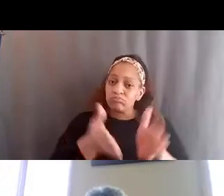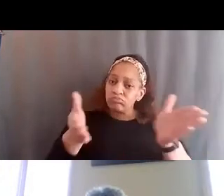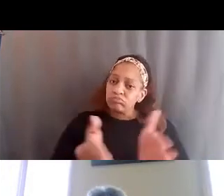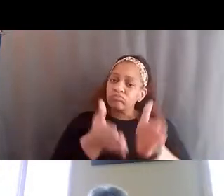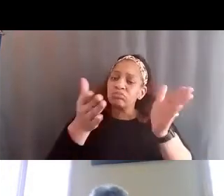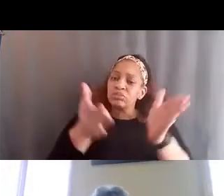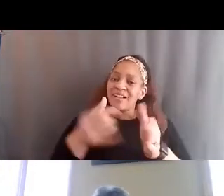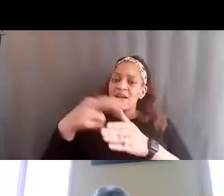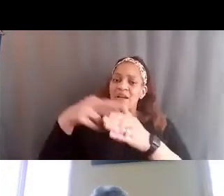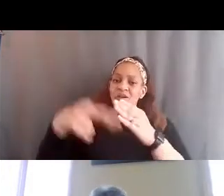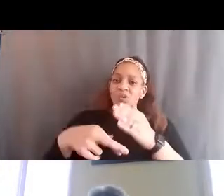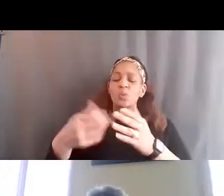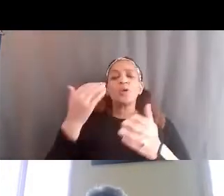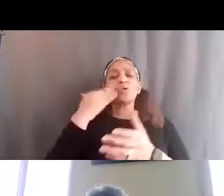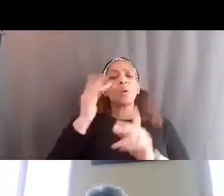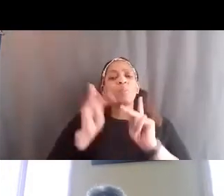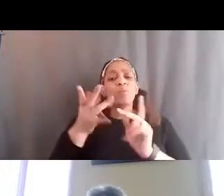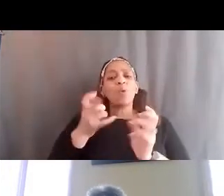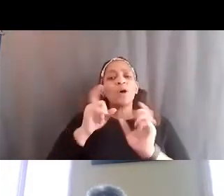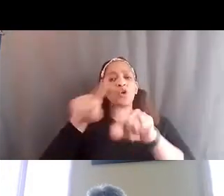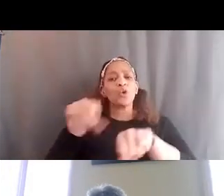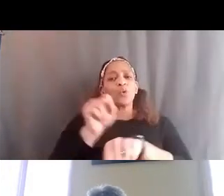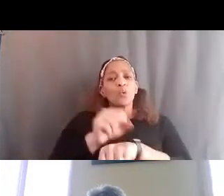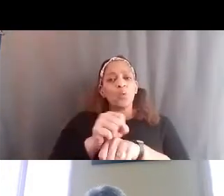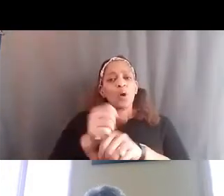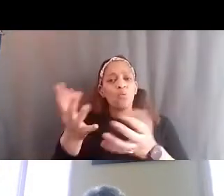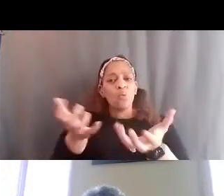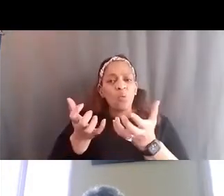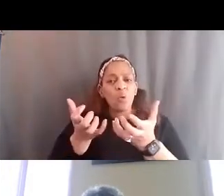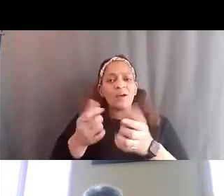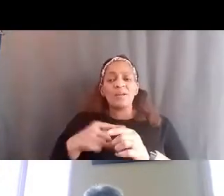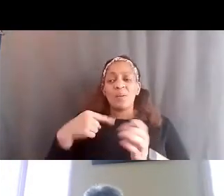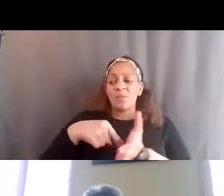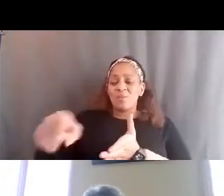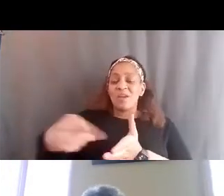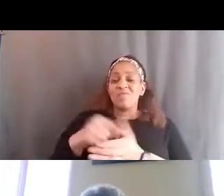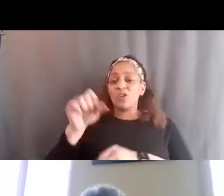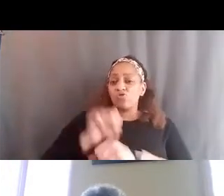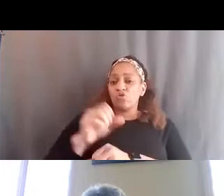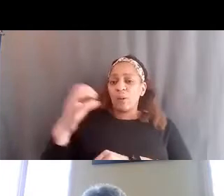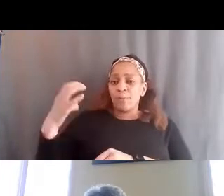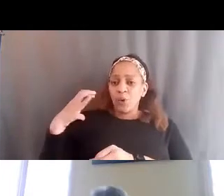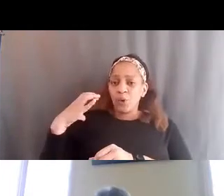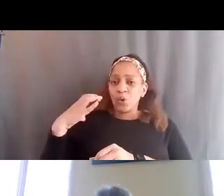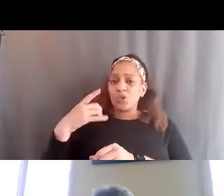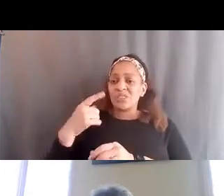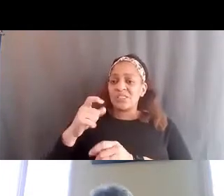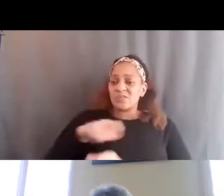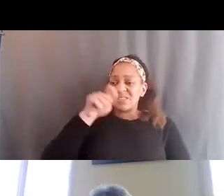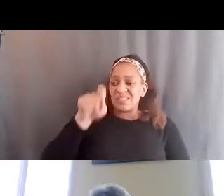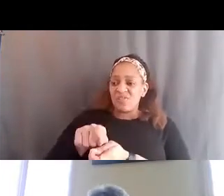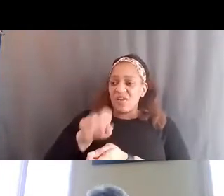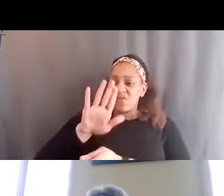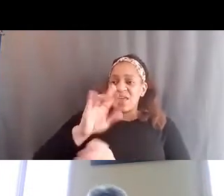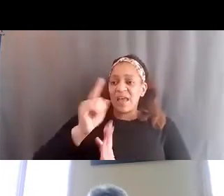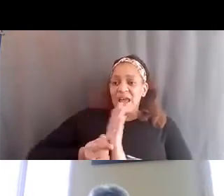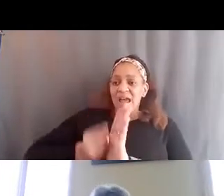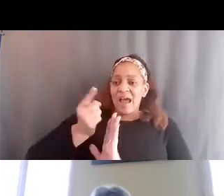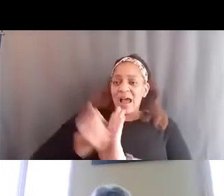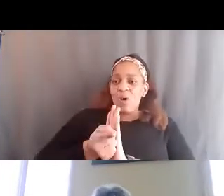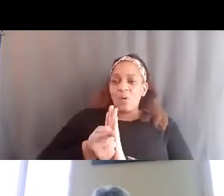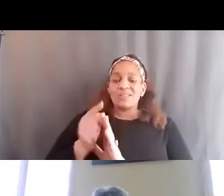go to work. Paying for job coaching based on the hours the supported employee works rather than hours of